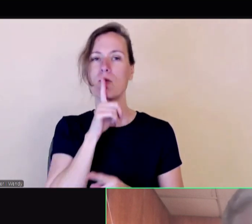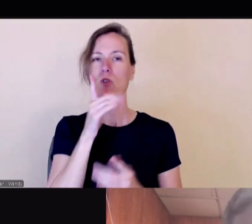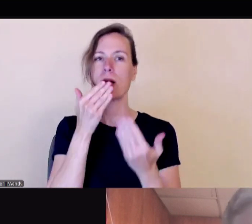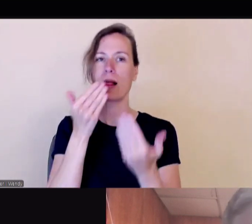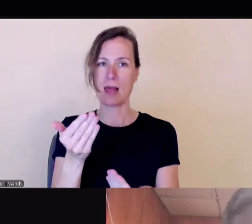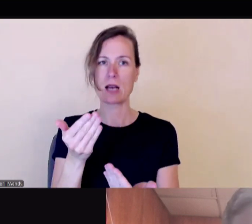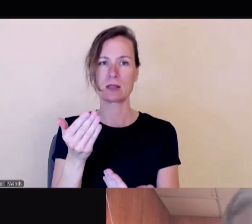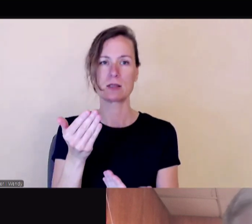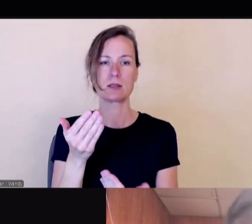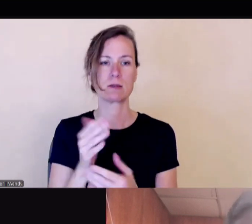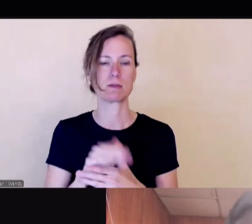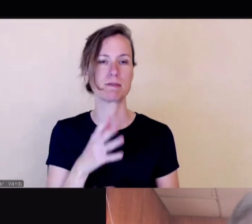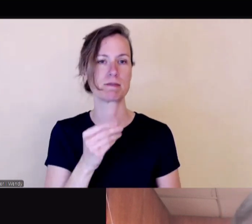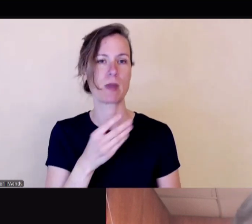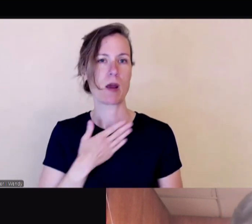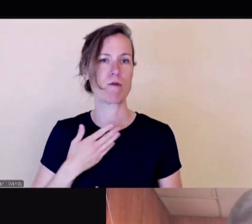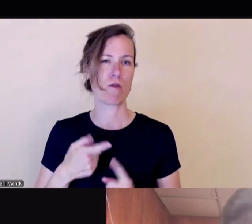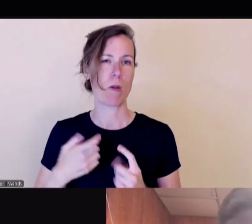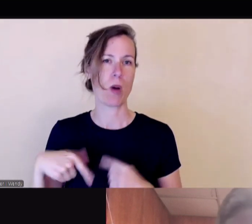you very much. Thank you.